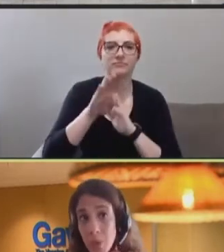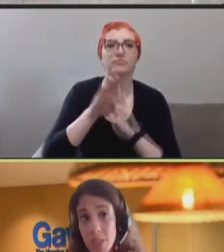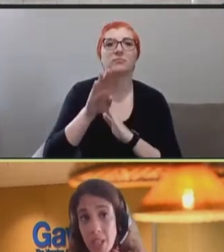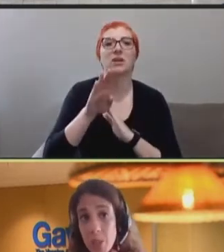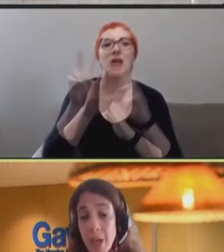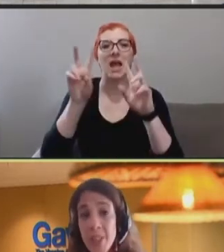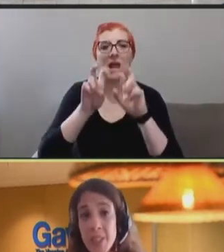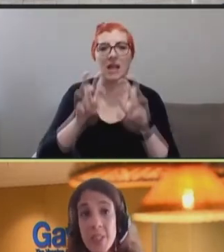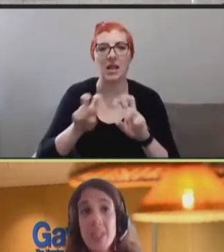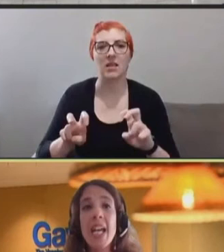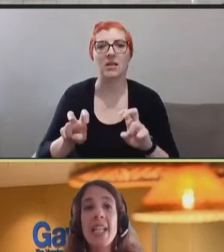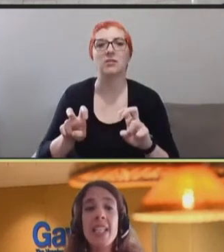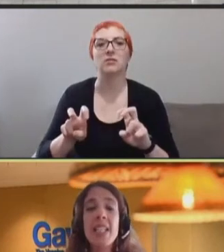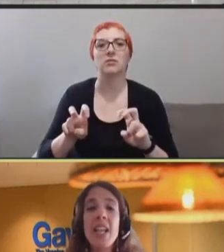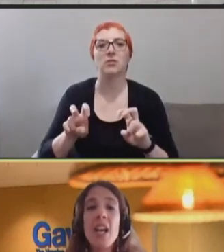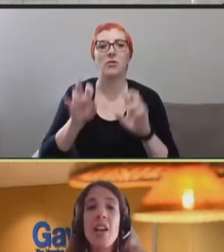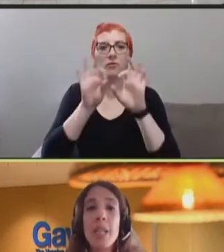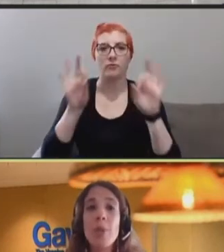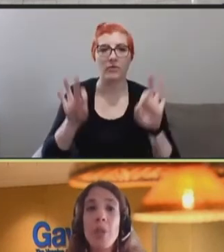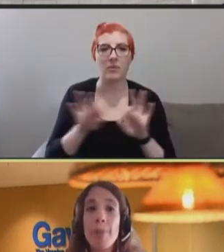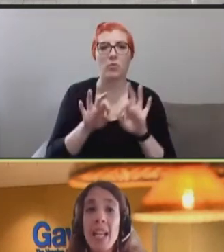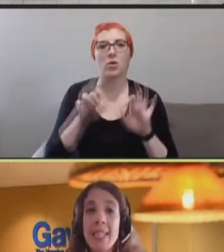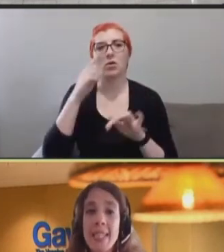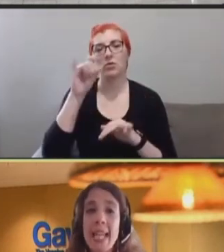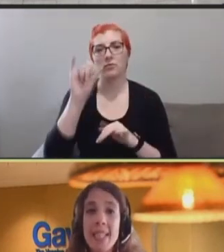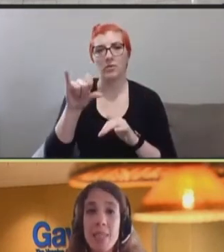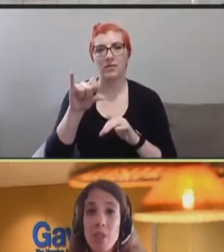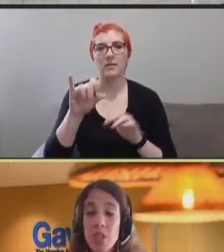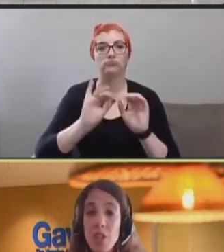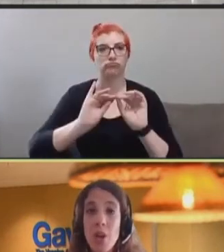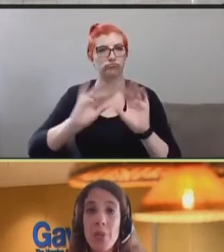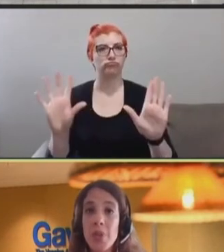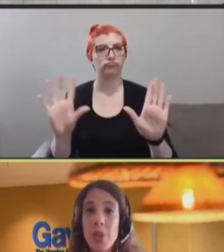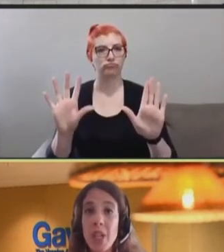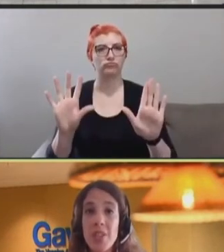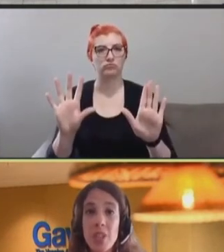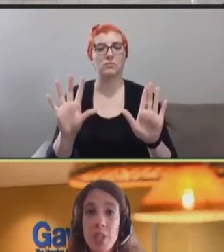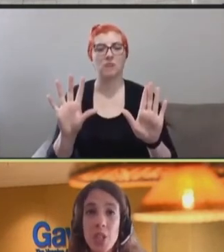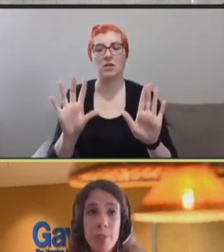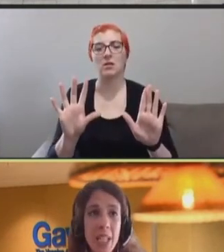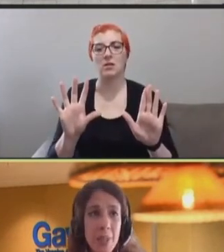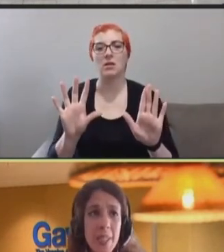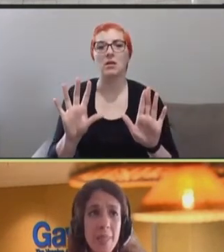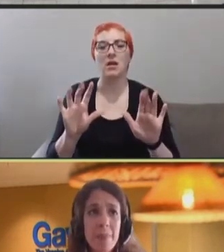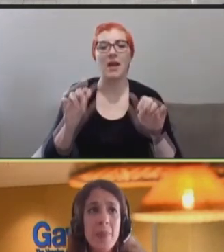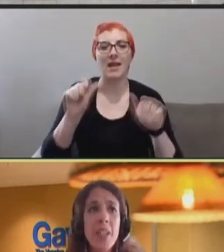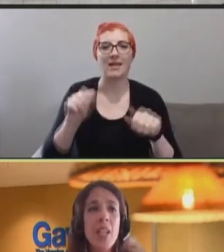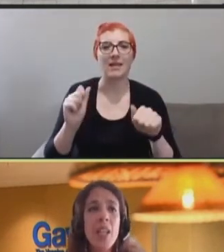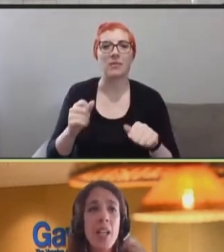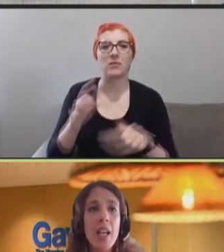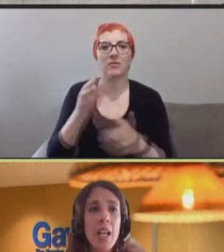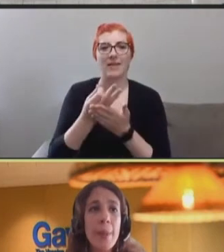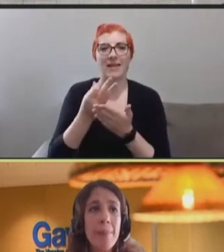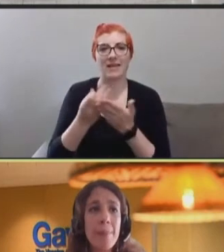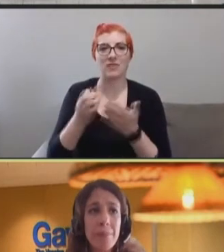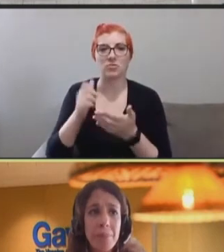that was transparent and enabled a balanced assessment of the various innovation benefits.